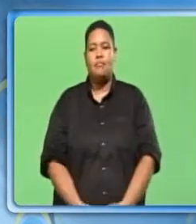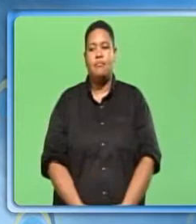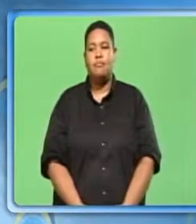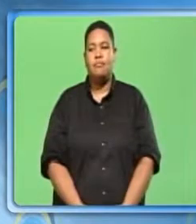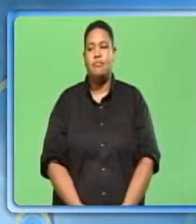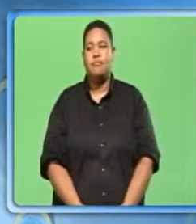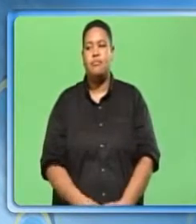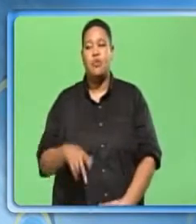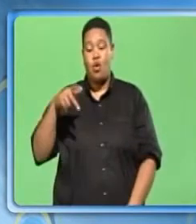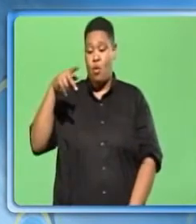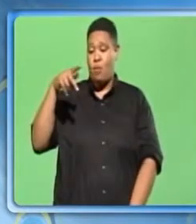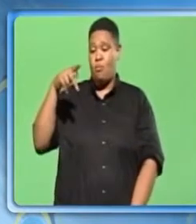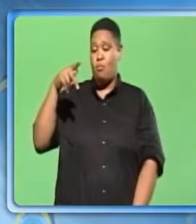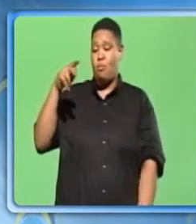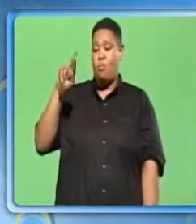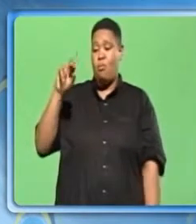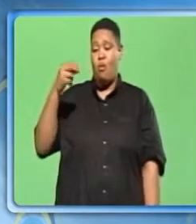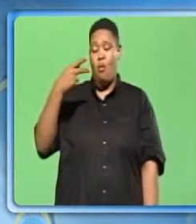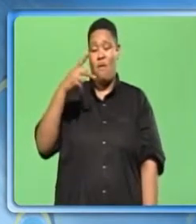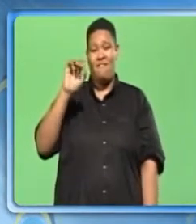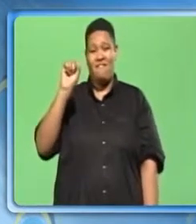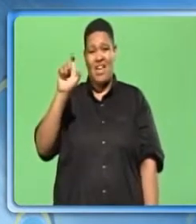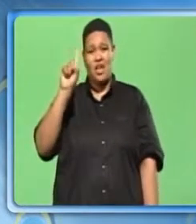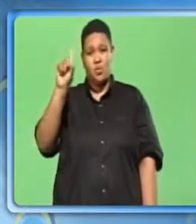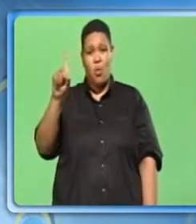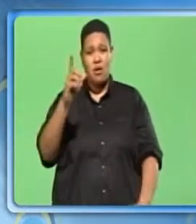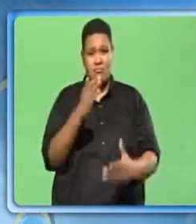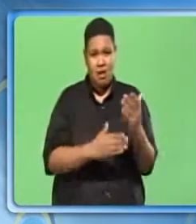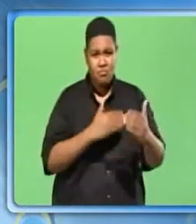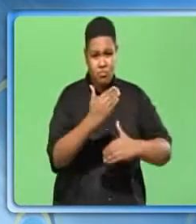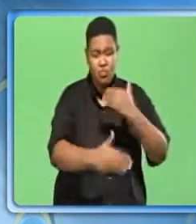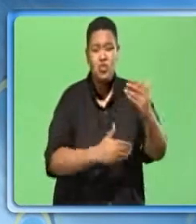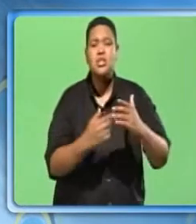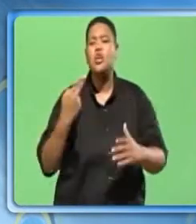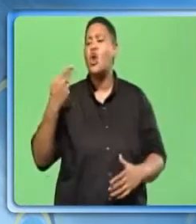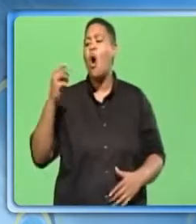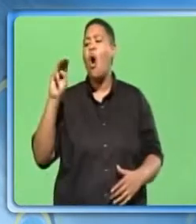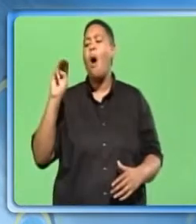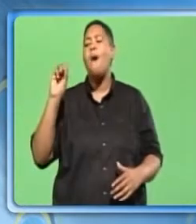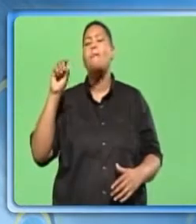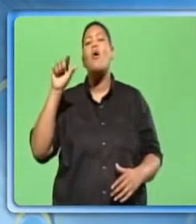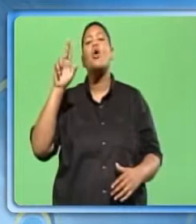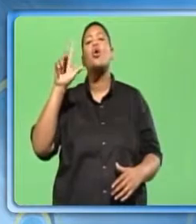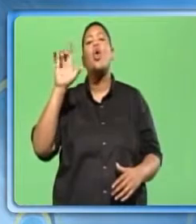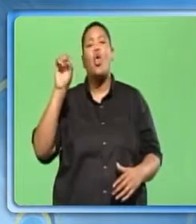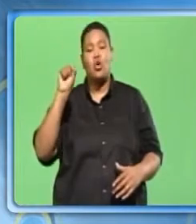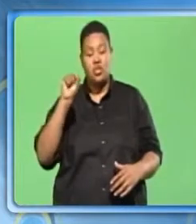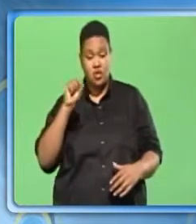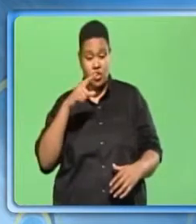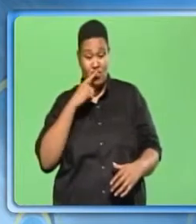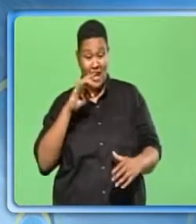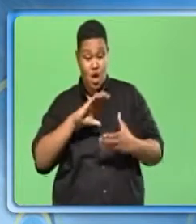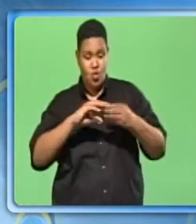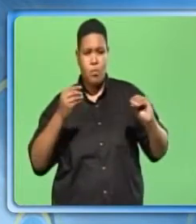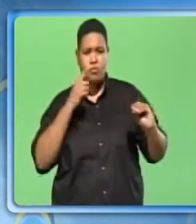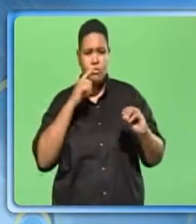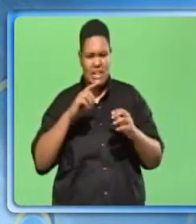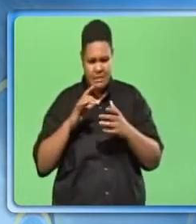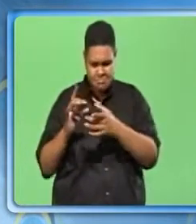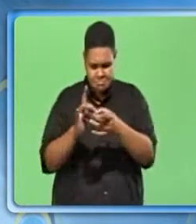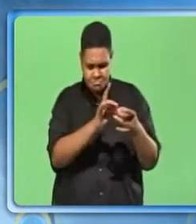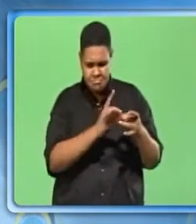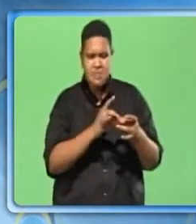As prophase 1 proceeds, the homologous chromosomes may become intimately coiled around each other and